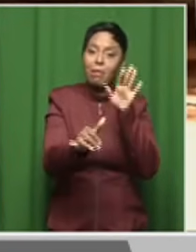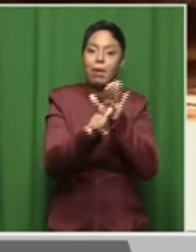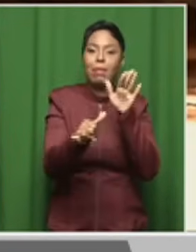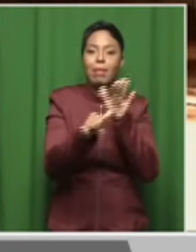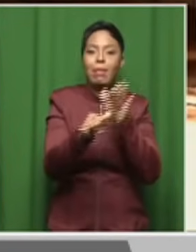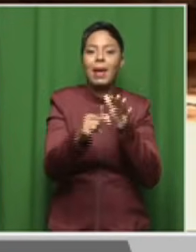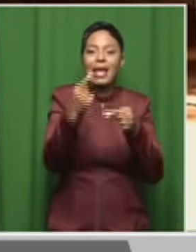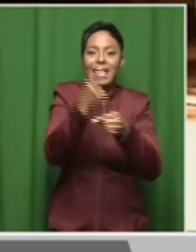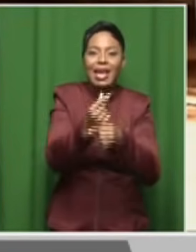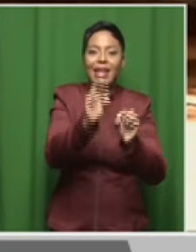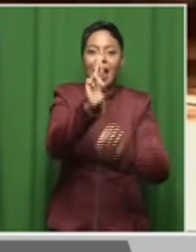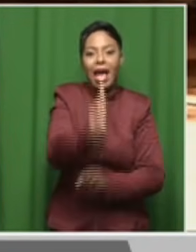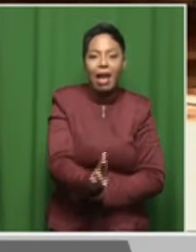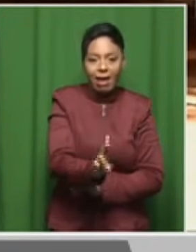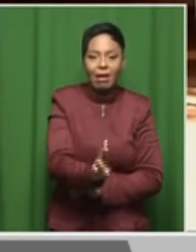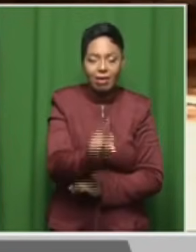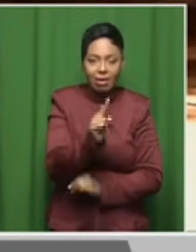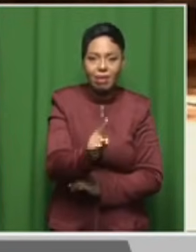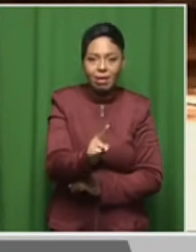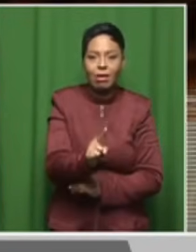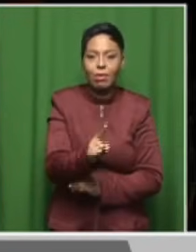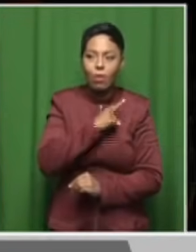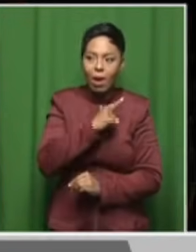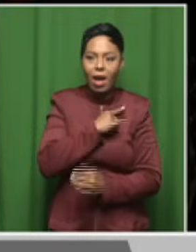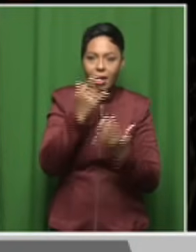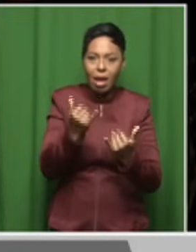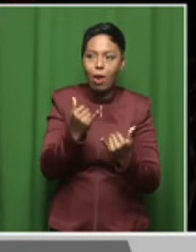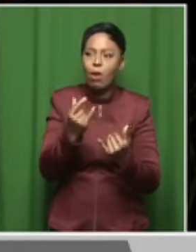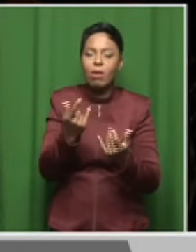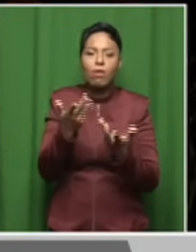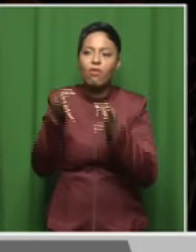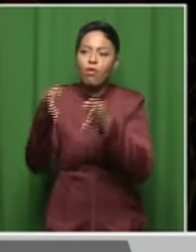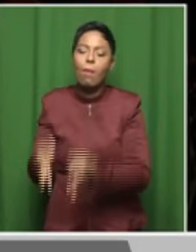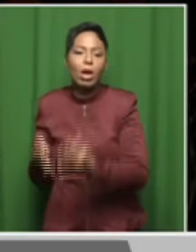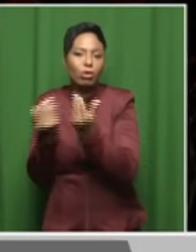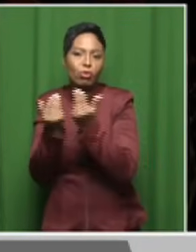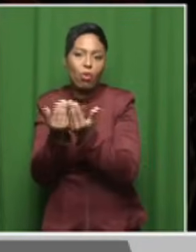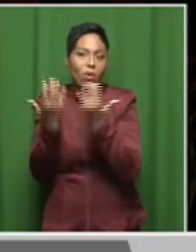R development that we're facing, because formal schools simply do not